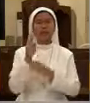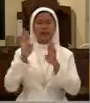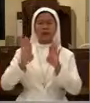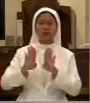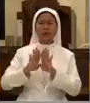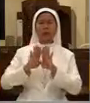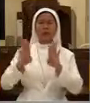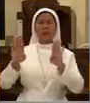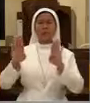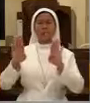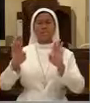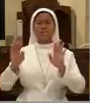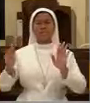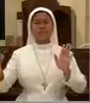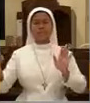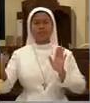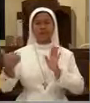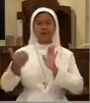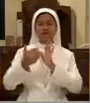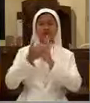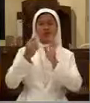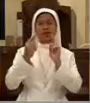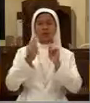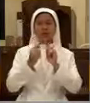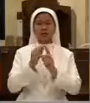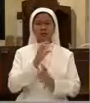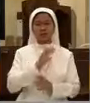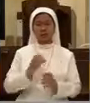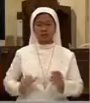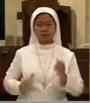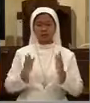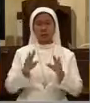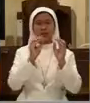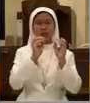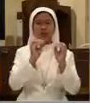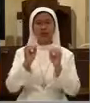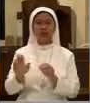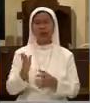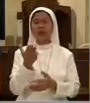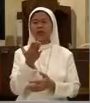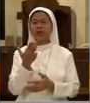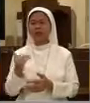attack on Christian teaching.